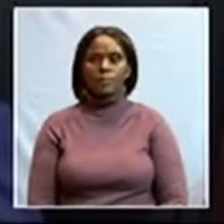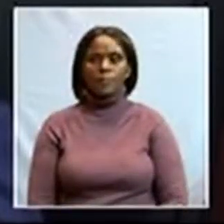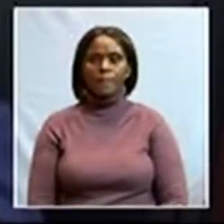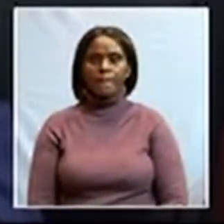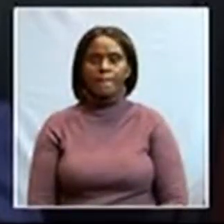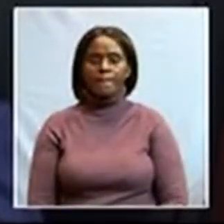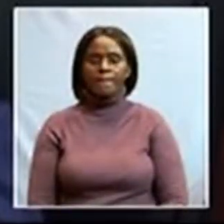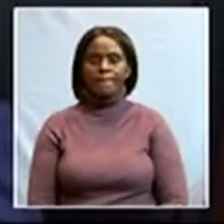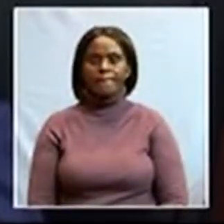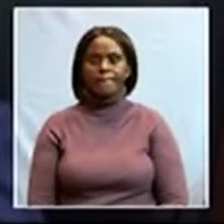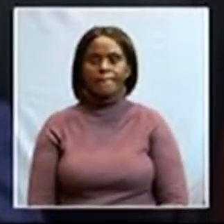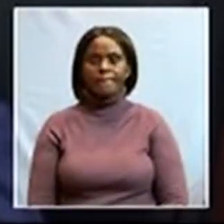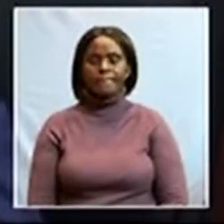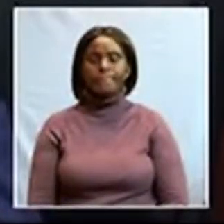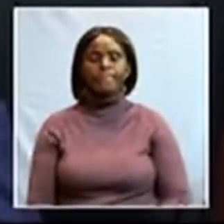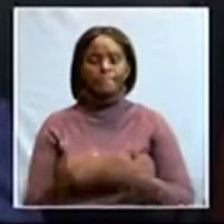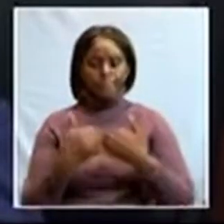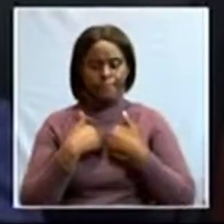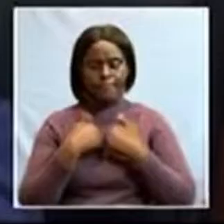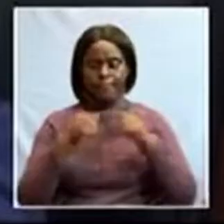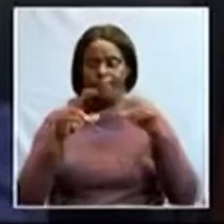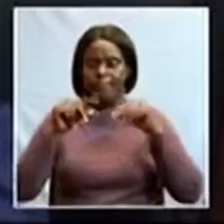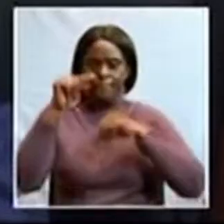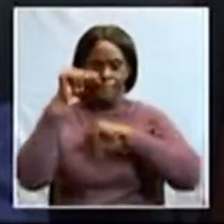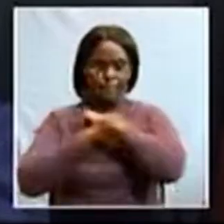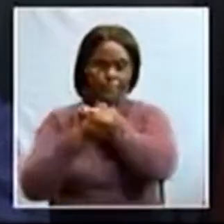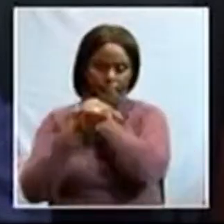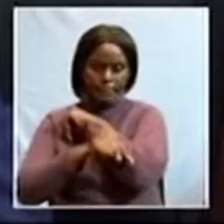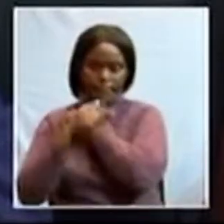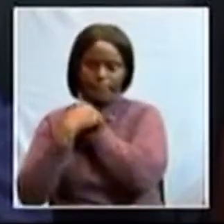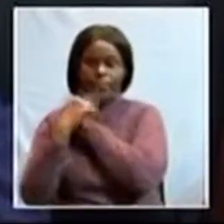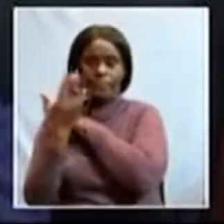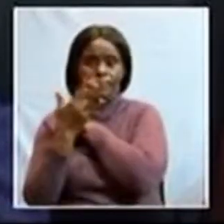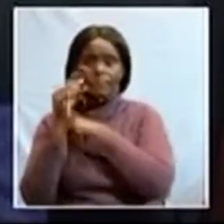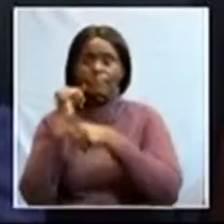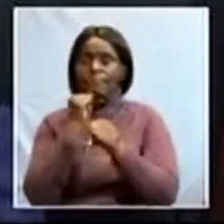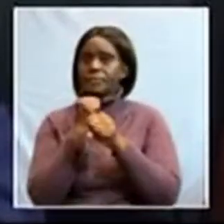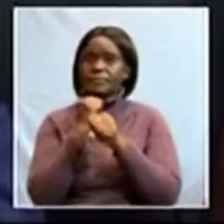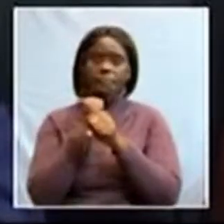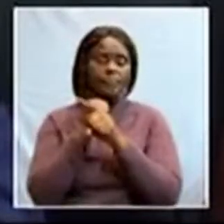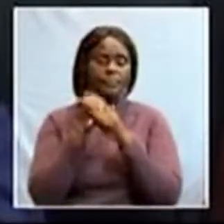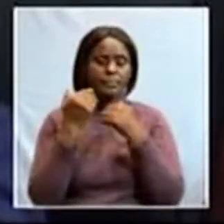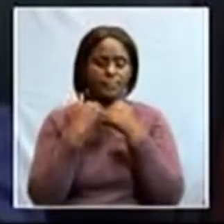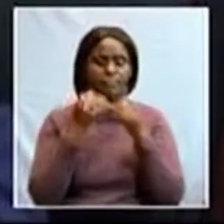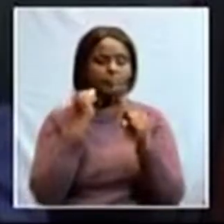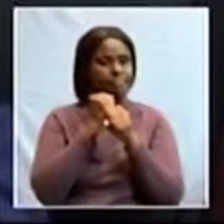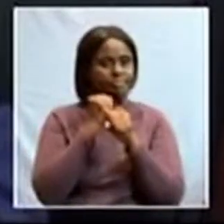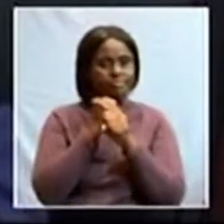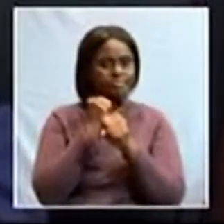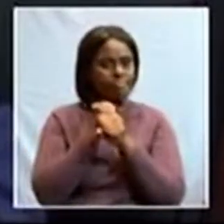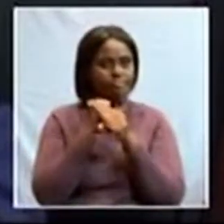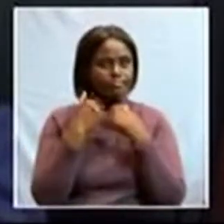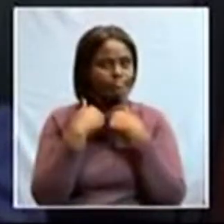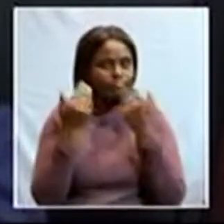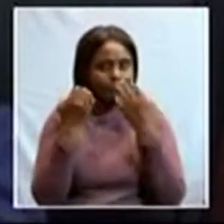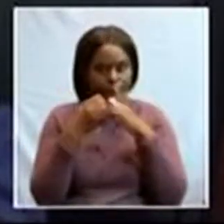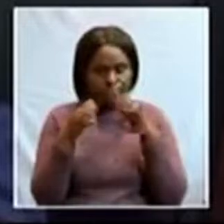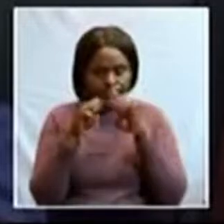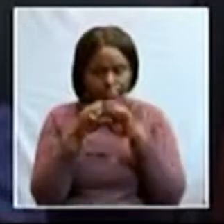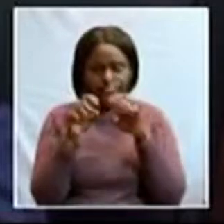where it has no details of works, scope of work,